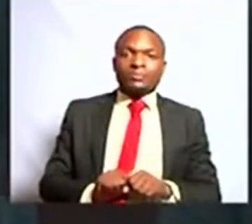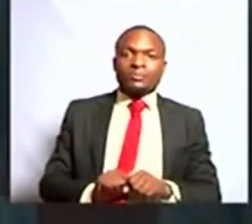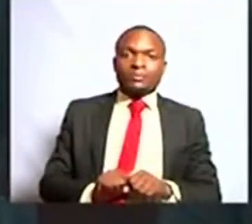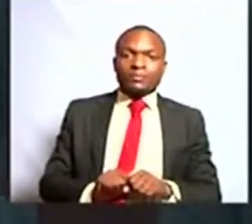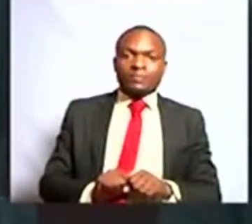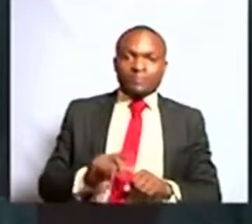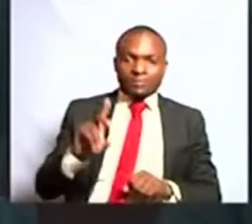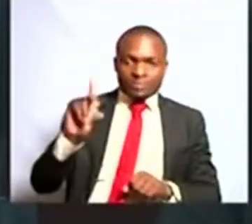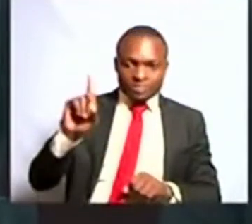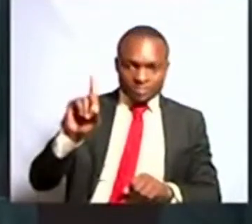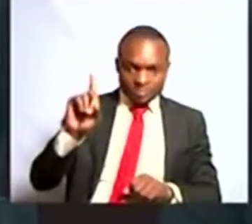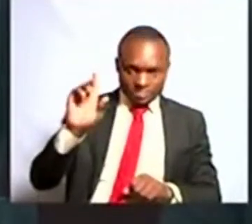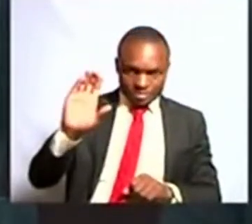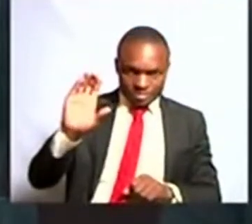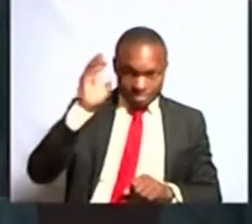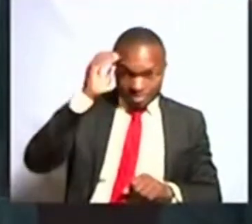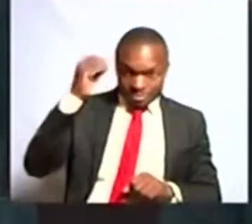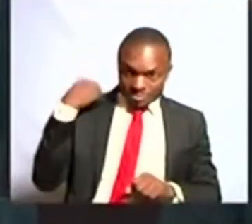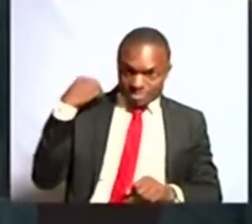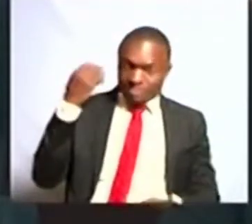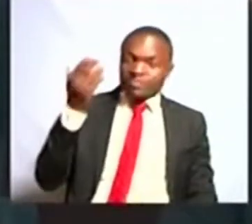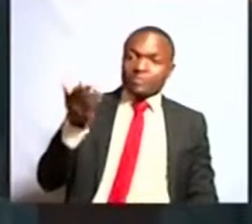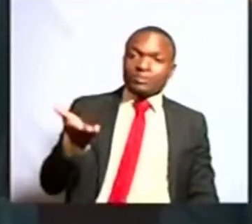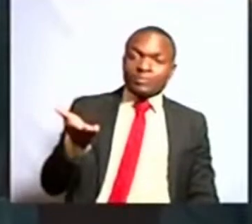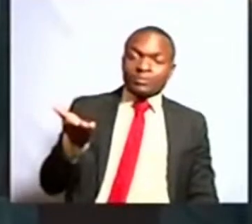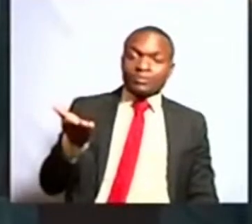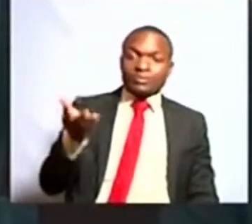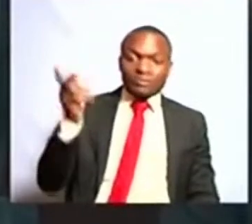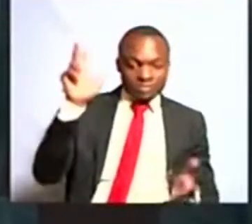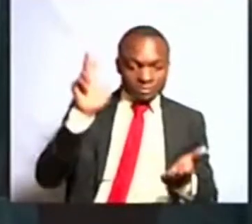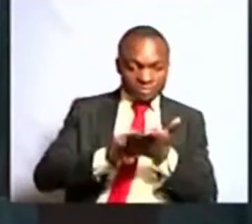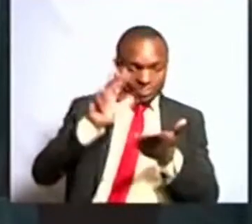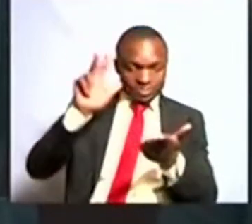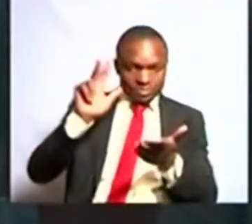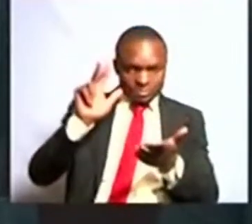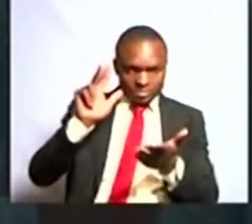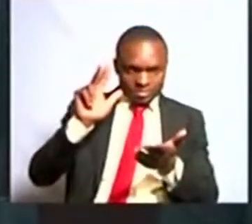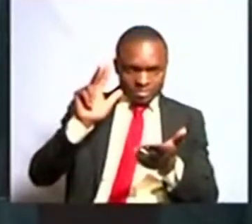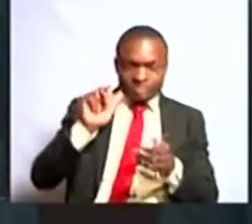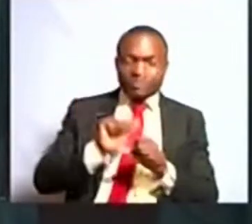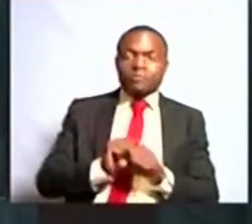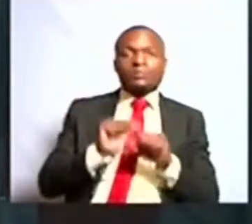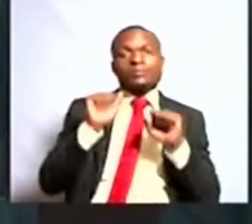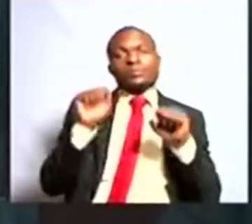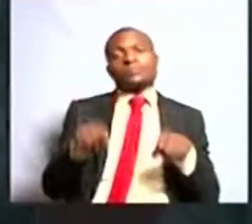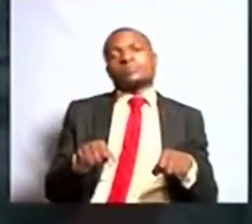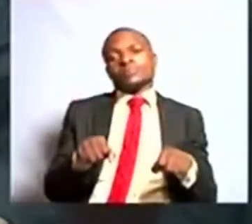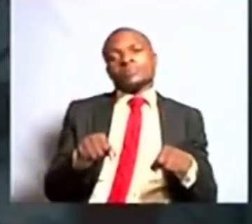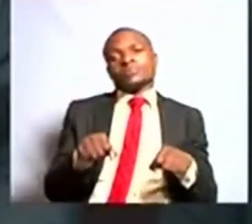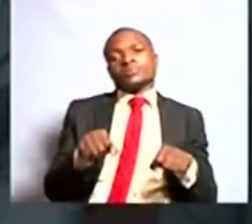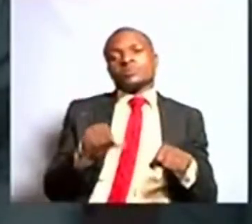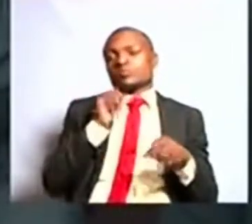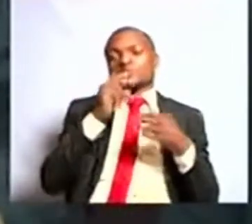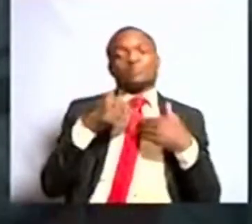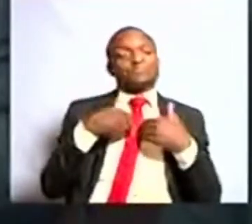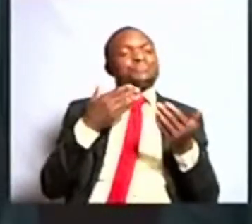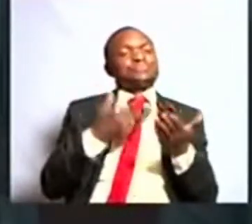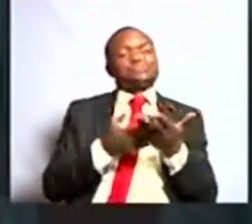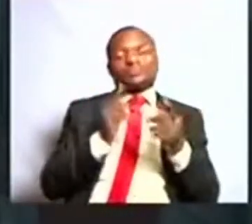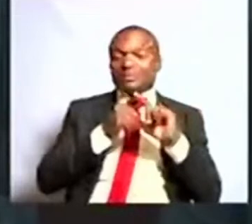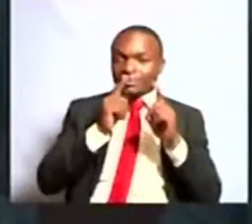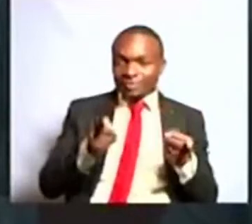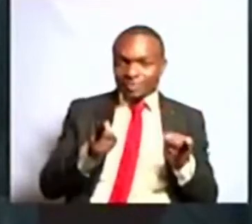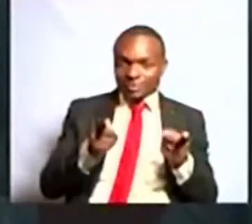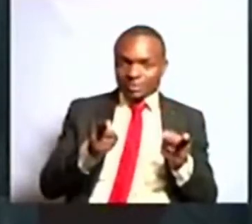the DC's office. And he was there and he even signed. Now, Doctor, I think we may not have it here, but